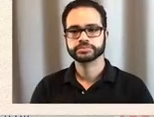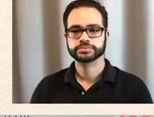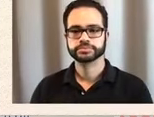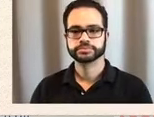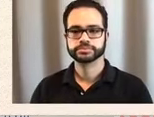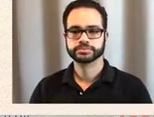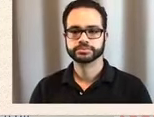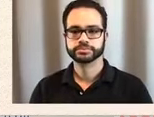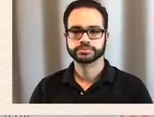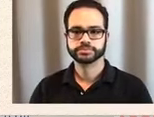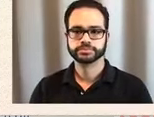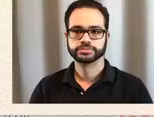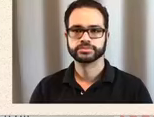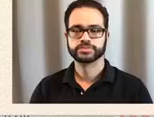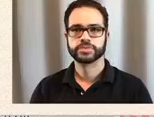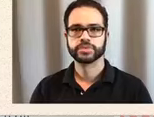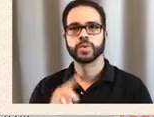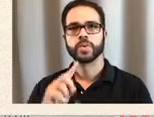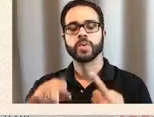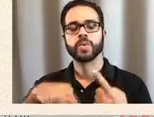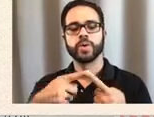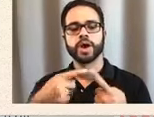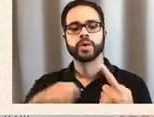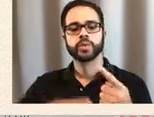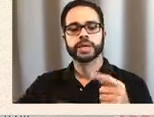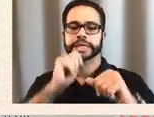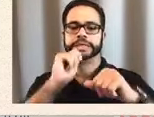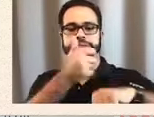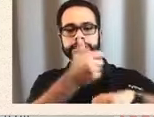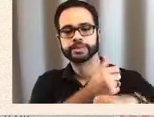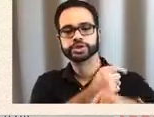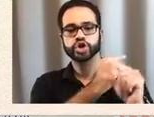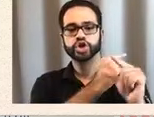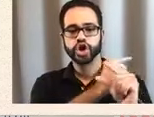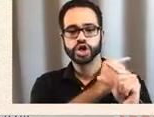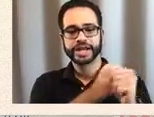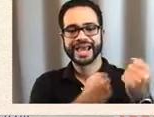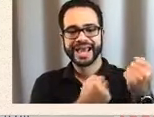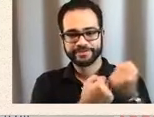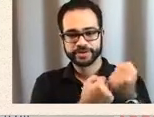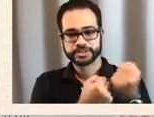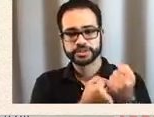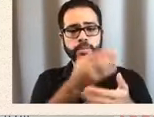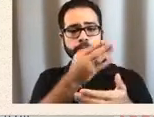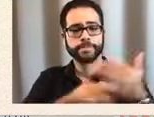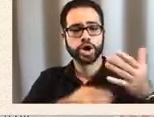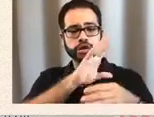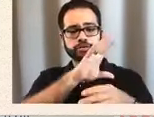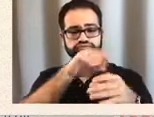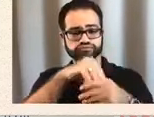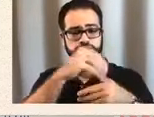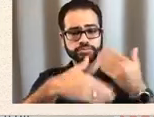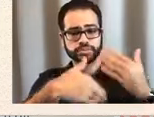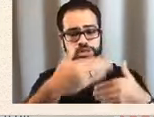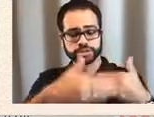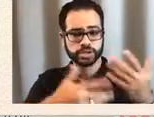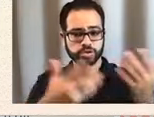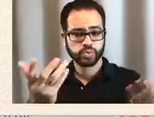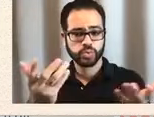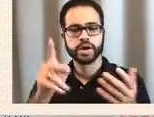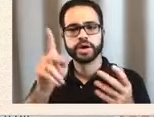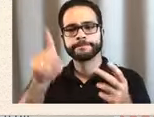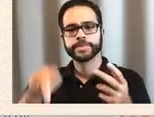when we establish guardian advocacy, part of the process is that the person petitioning to be